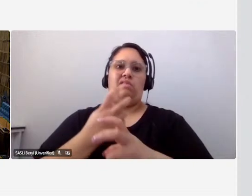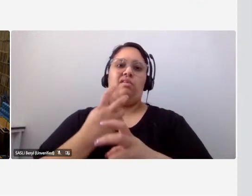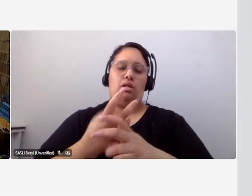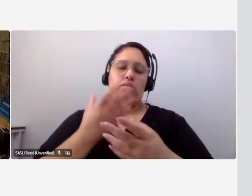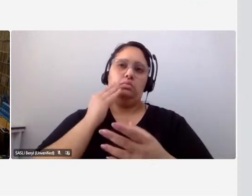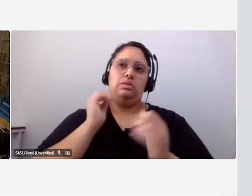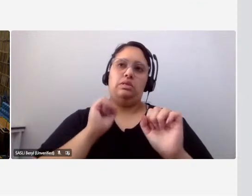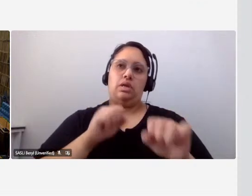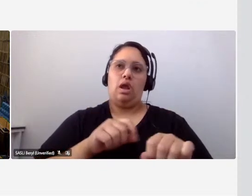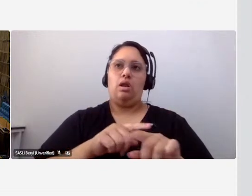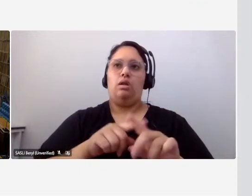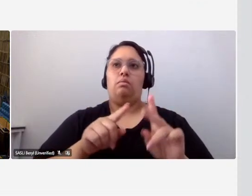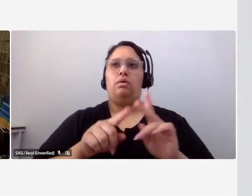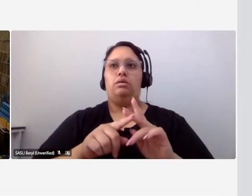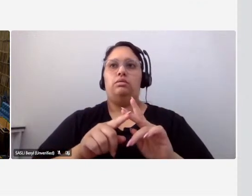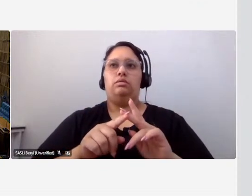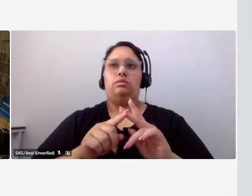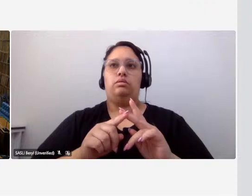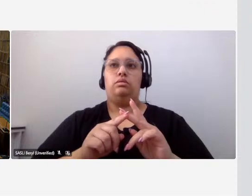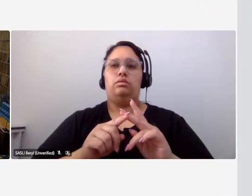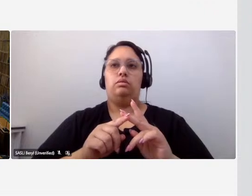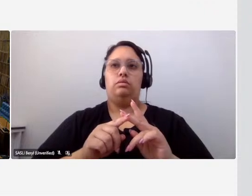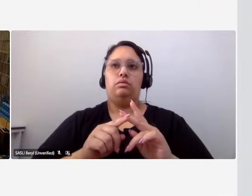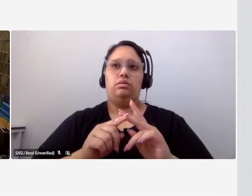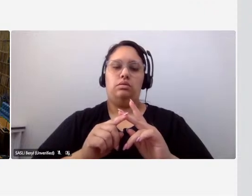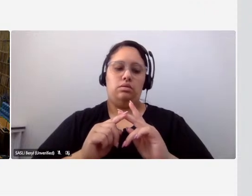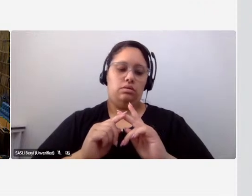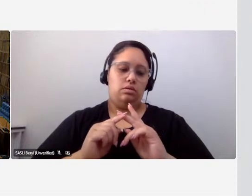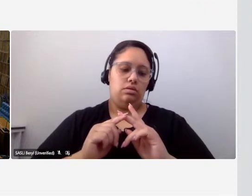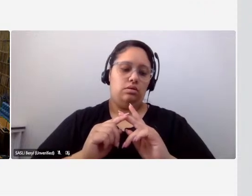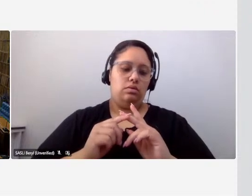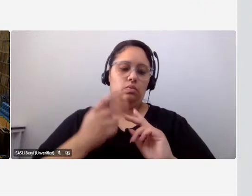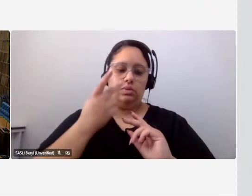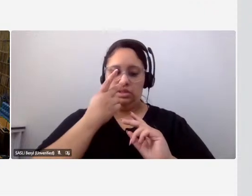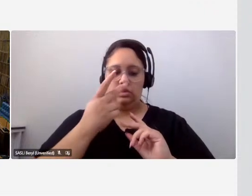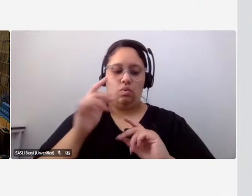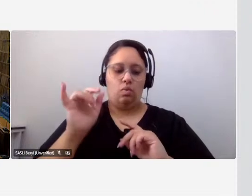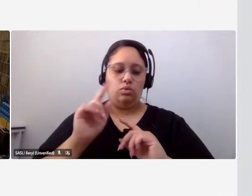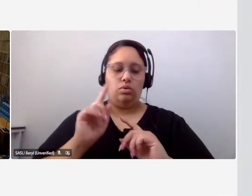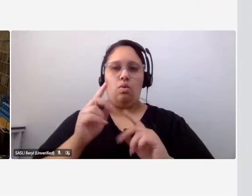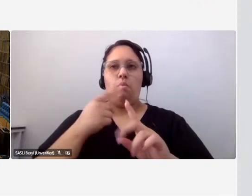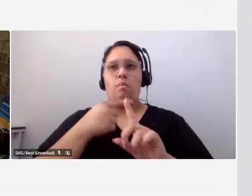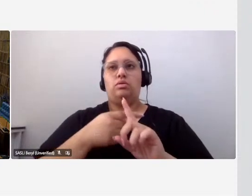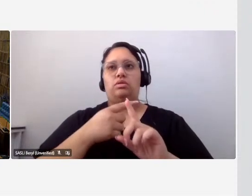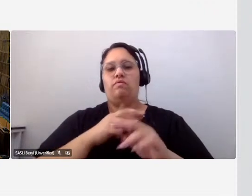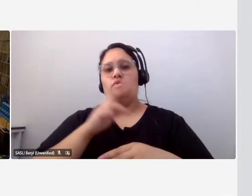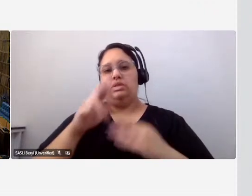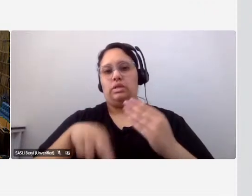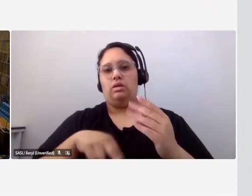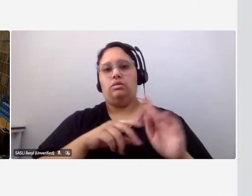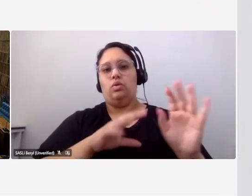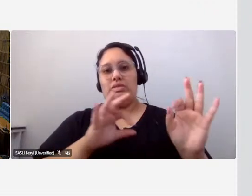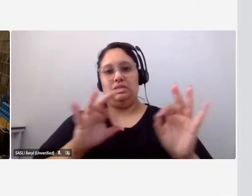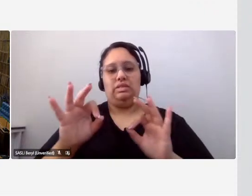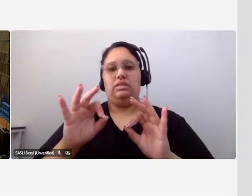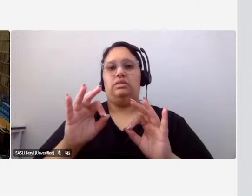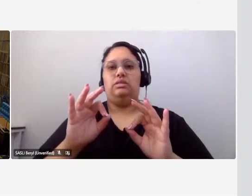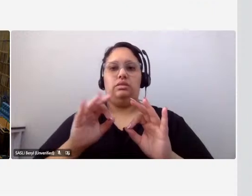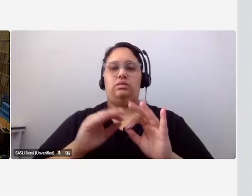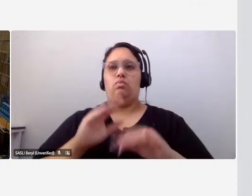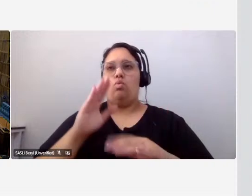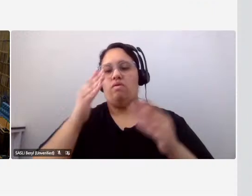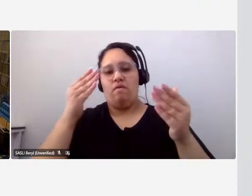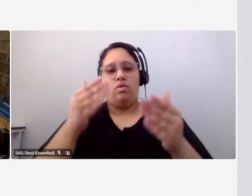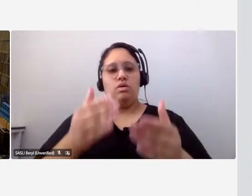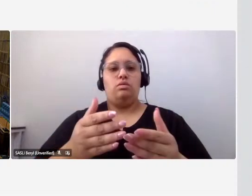But it is something in terms of our Barrett survey that we've seen positive results. And so that's pretty much the key